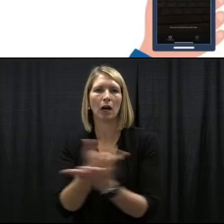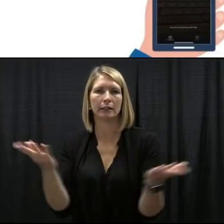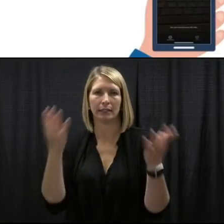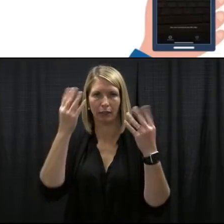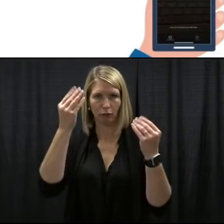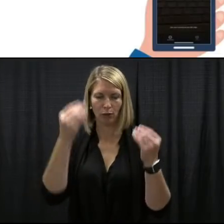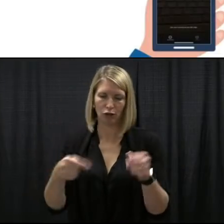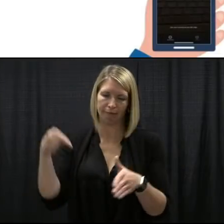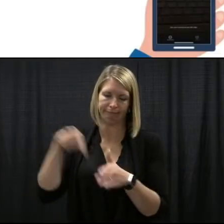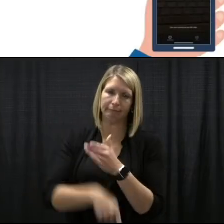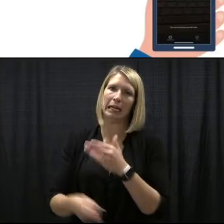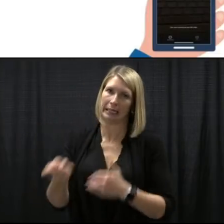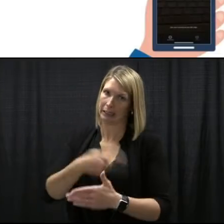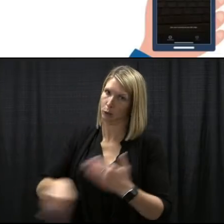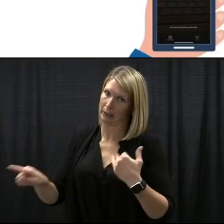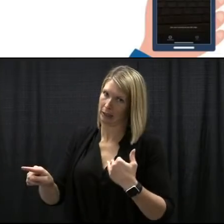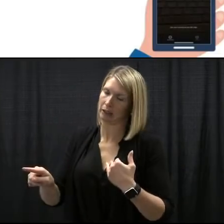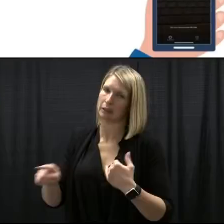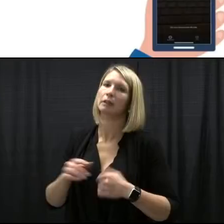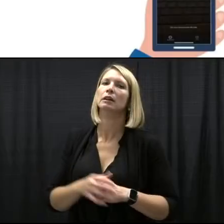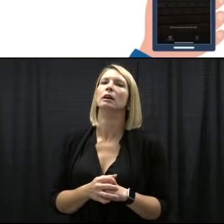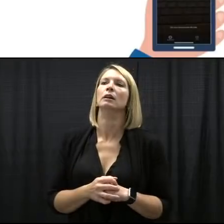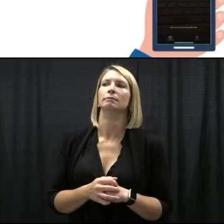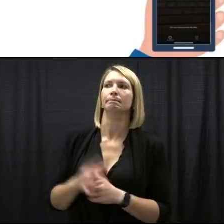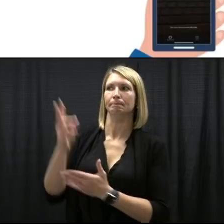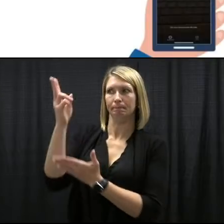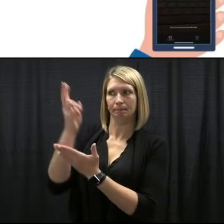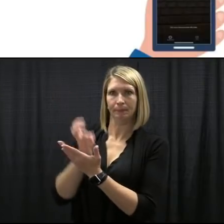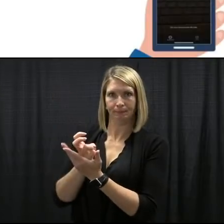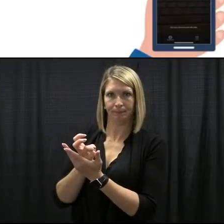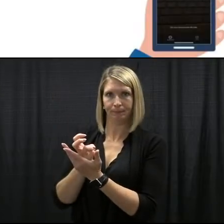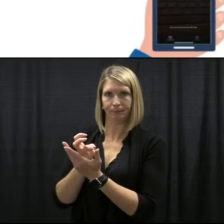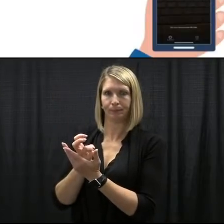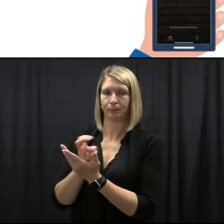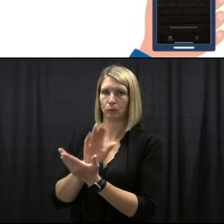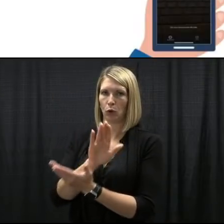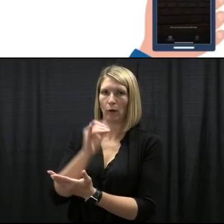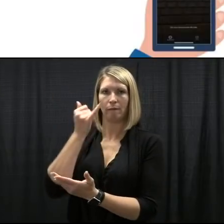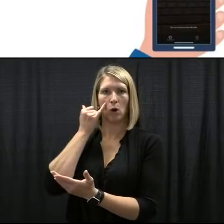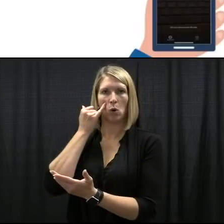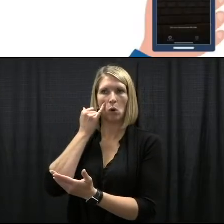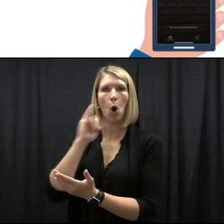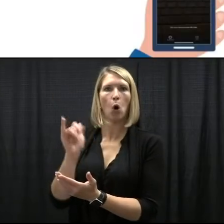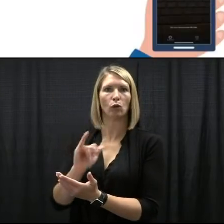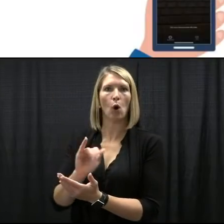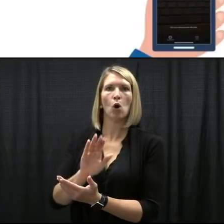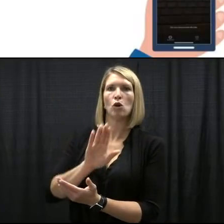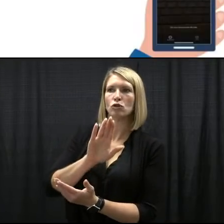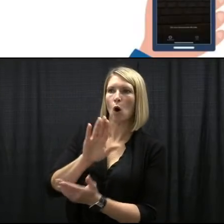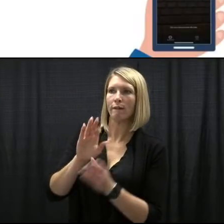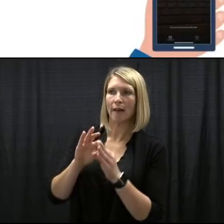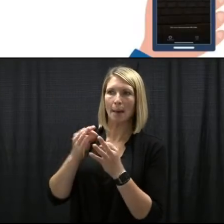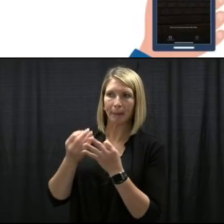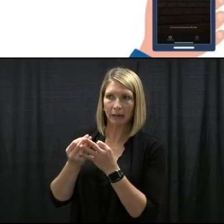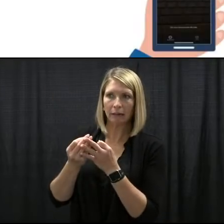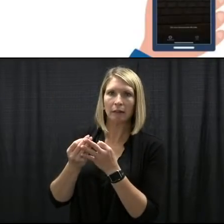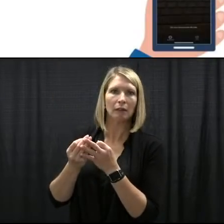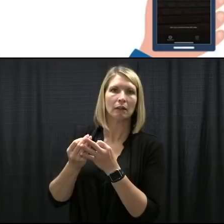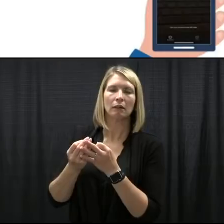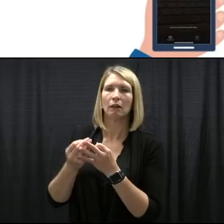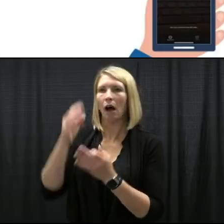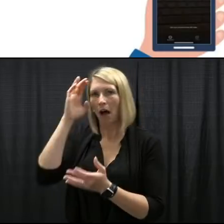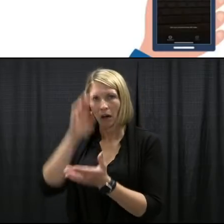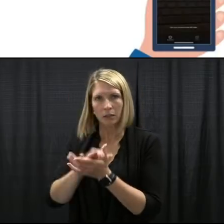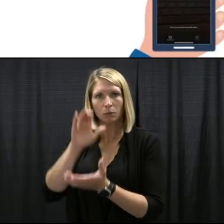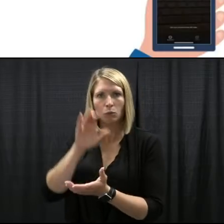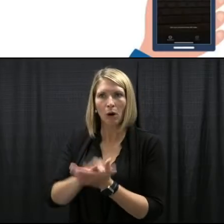loaded into the app that's for residents, and you can also store multiple family members' vaccination records in there.